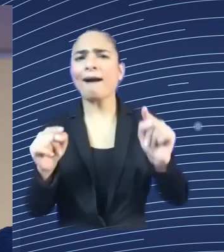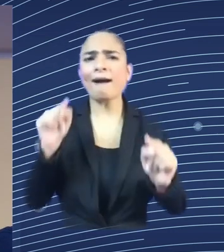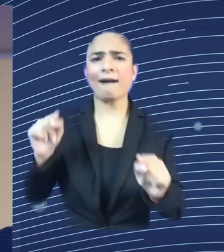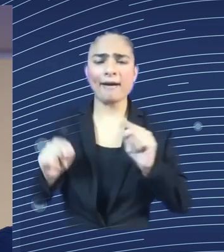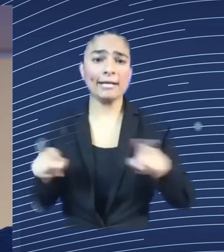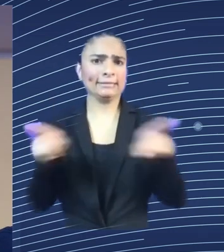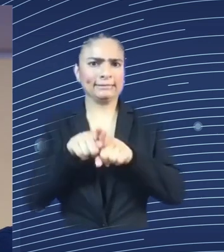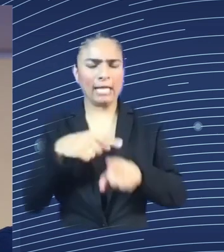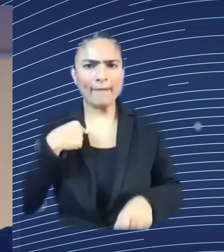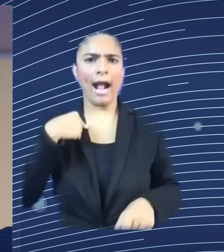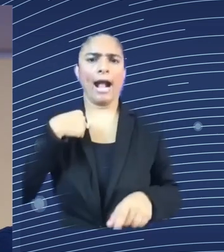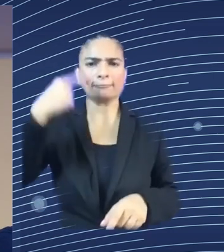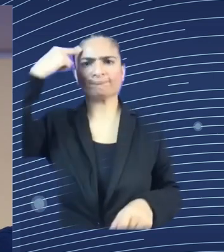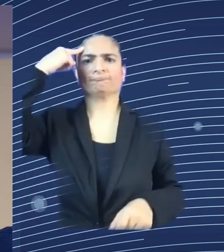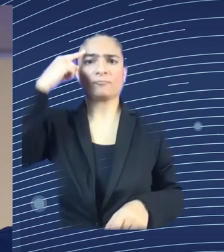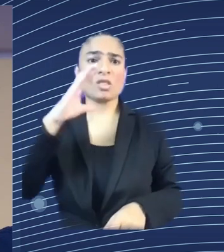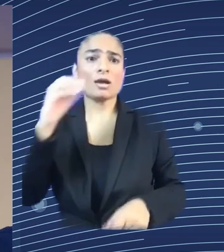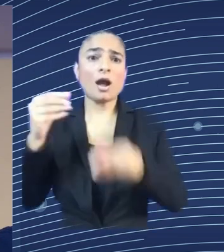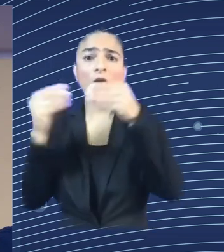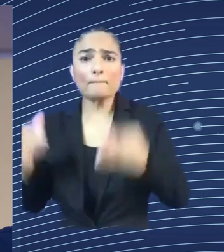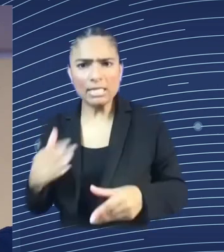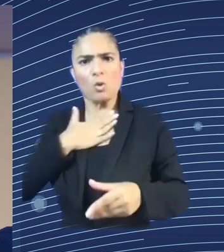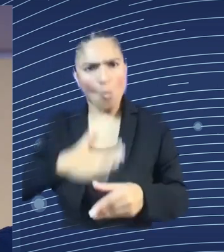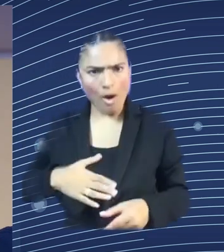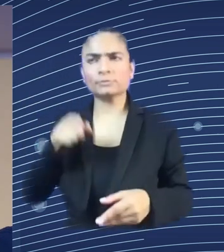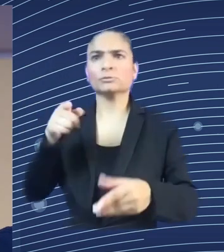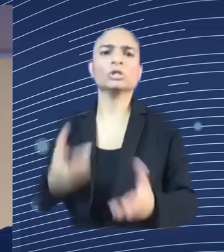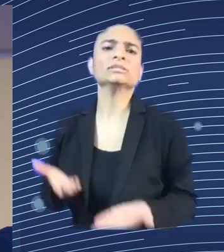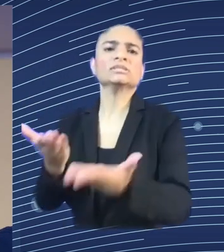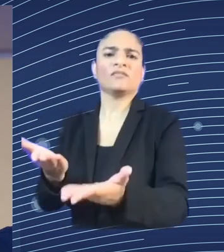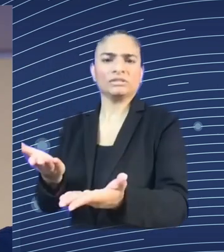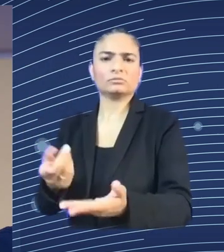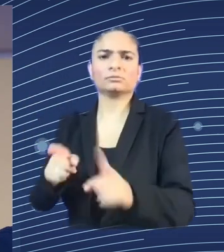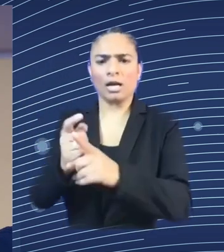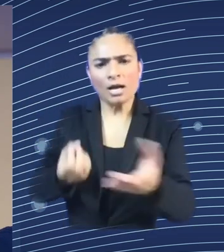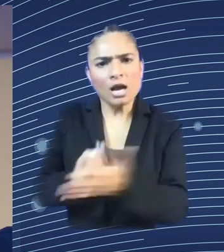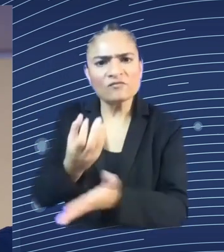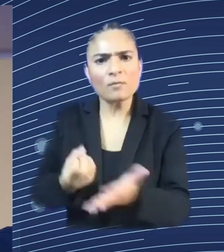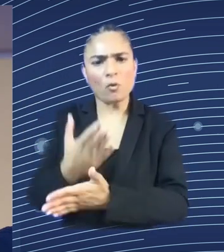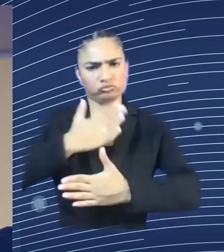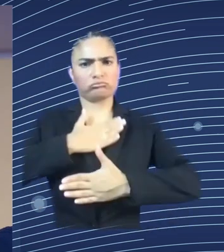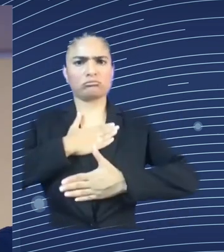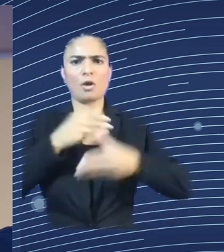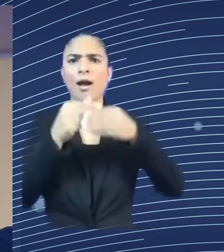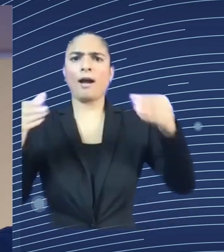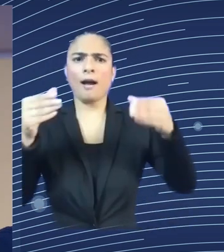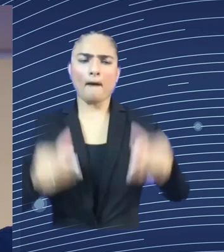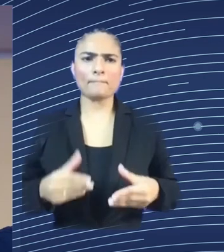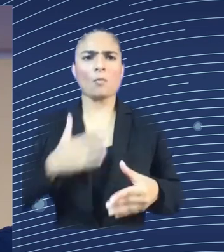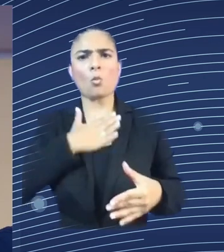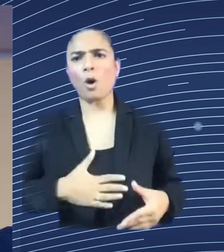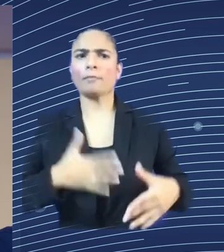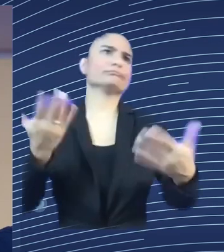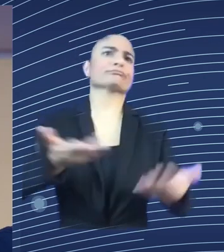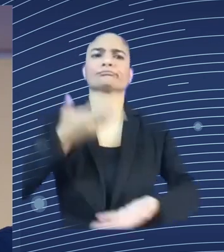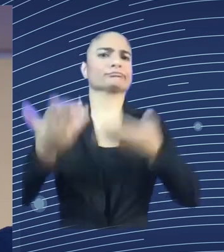it only about their own company, which makes the amount of data a lot less. And we saw this already,